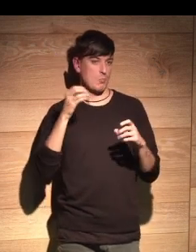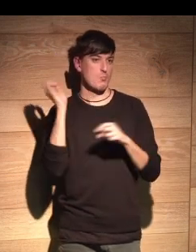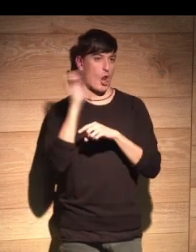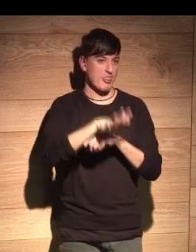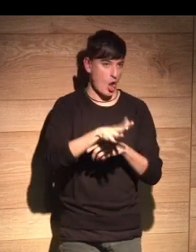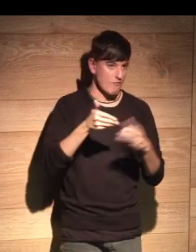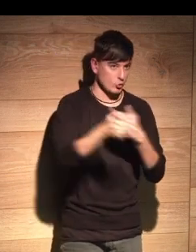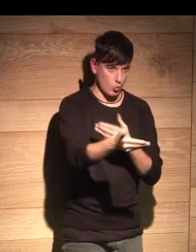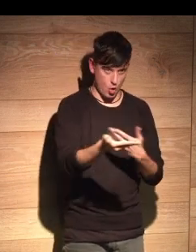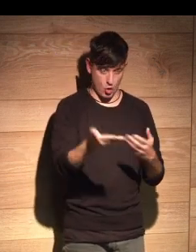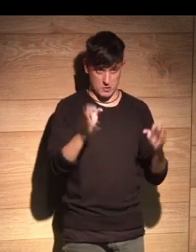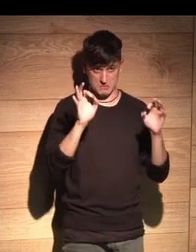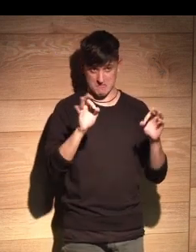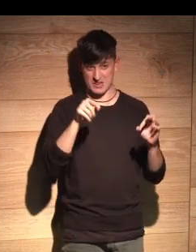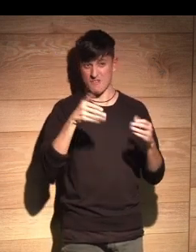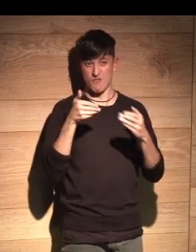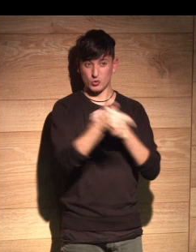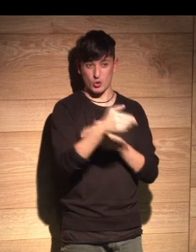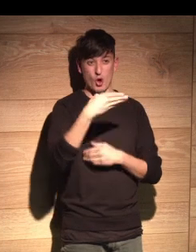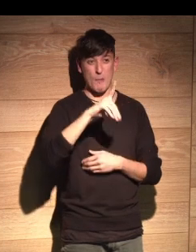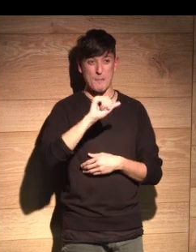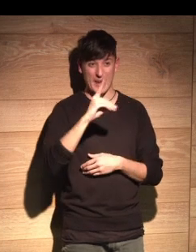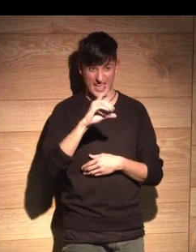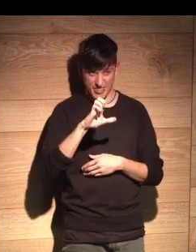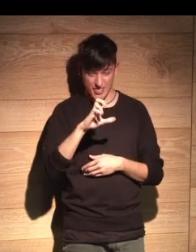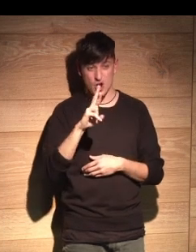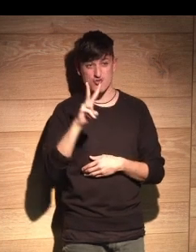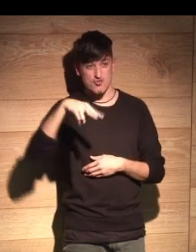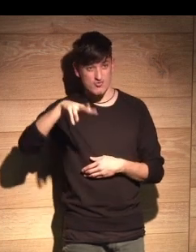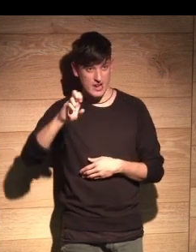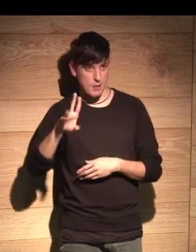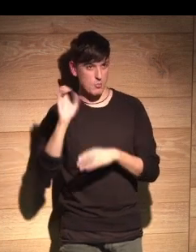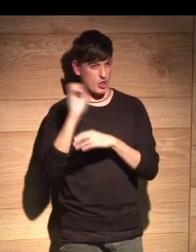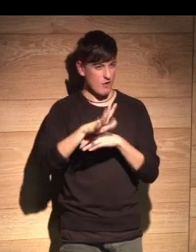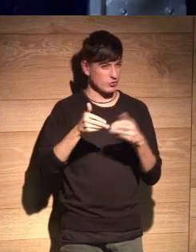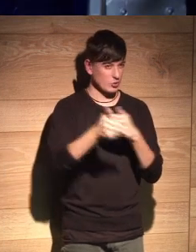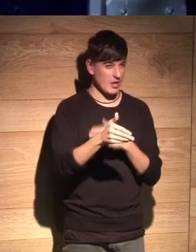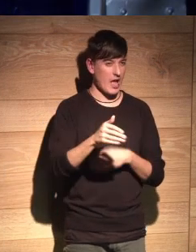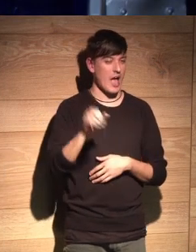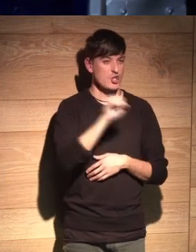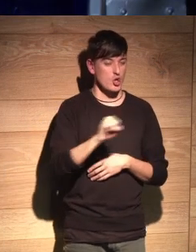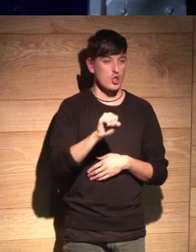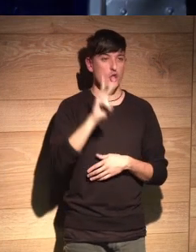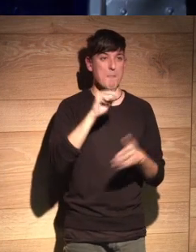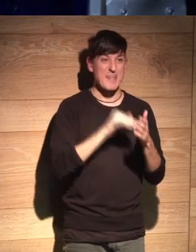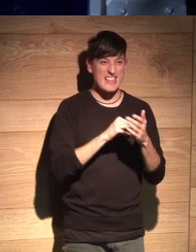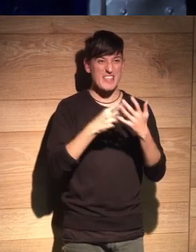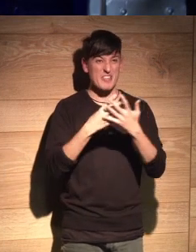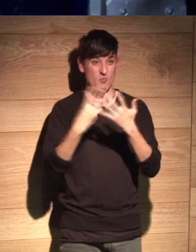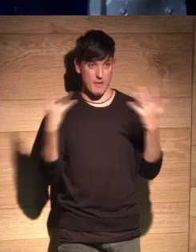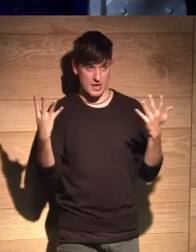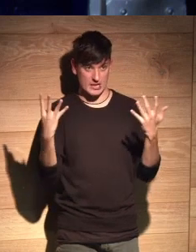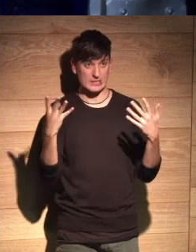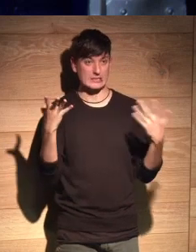we know very well. We are in the future of Blade Runner right now, because the future he projected was November 2019.